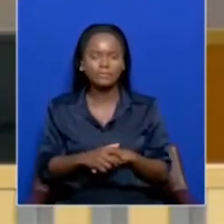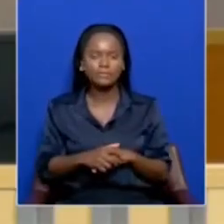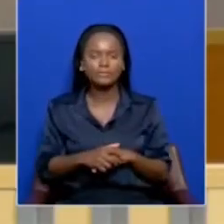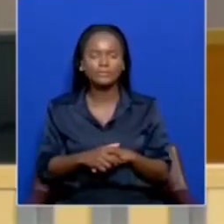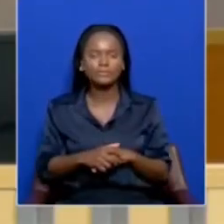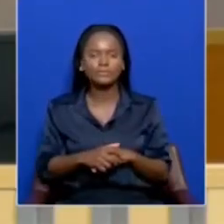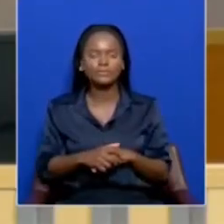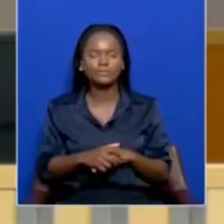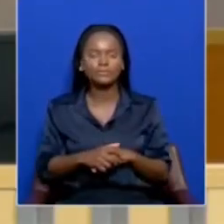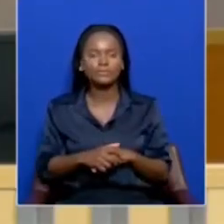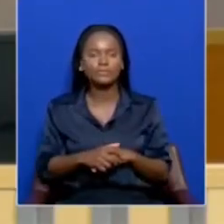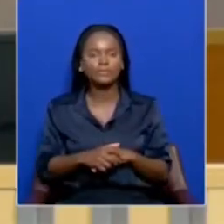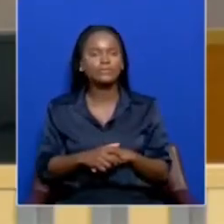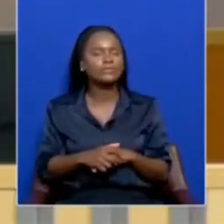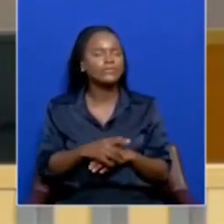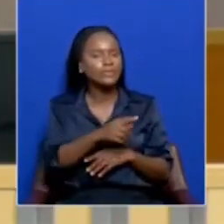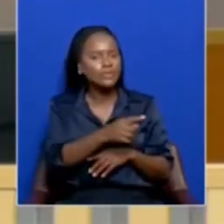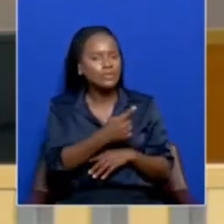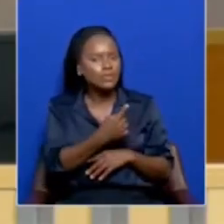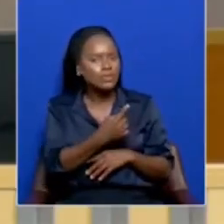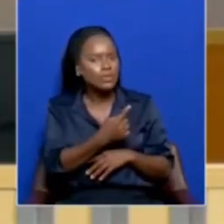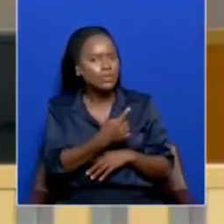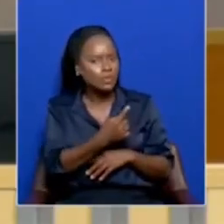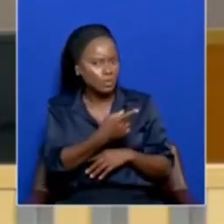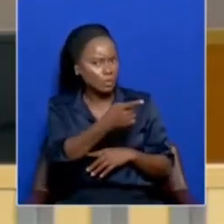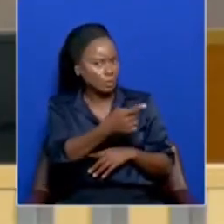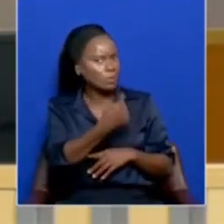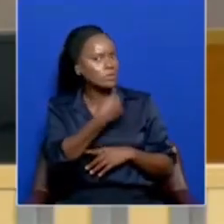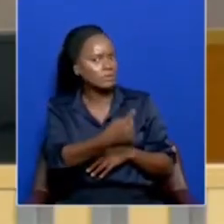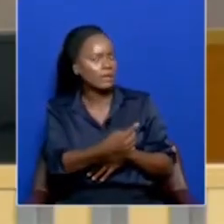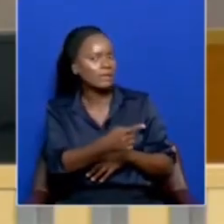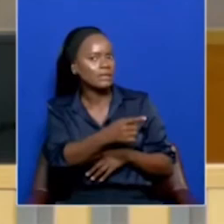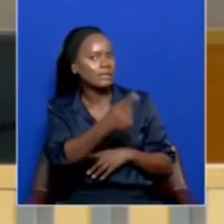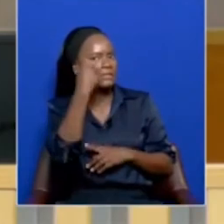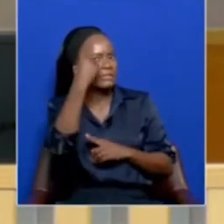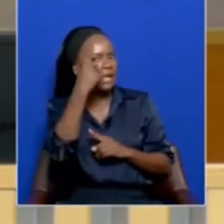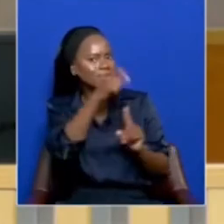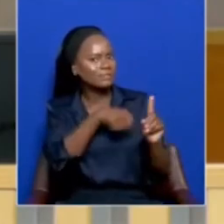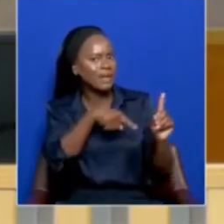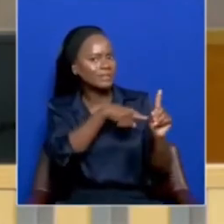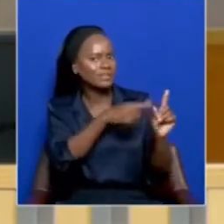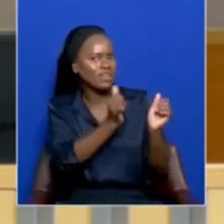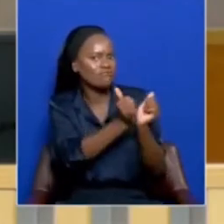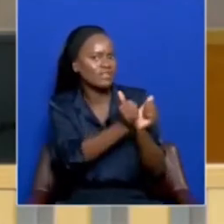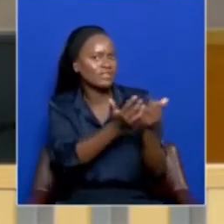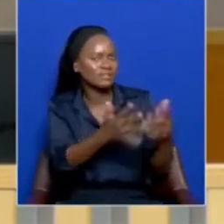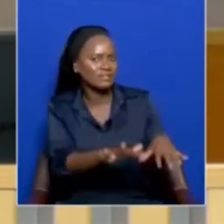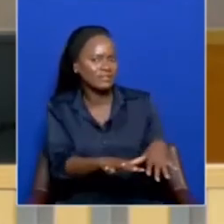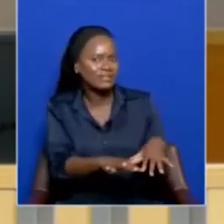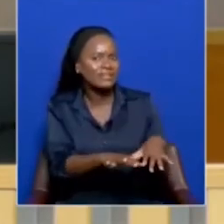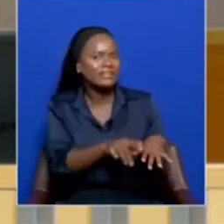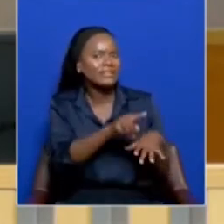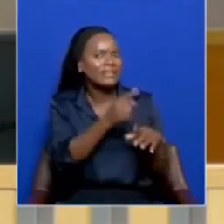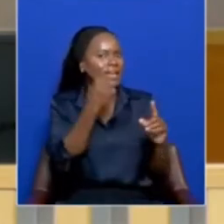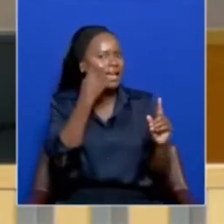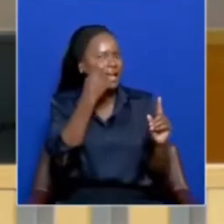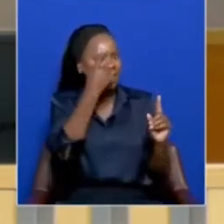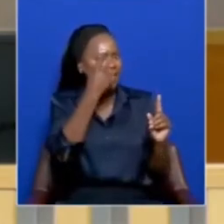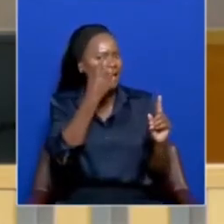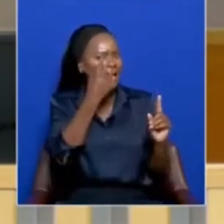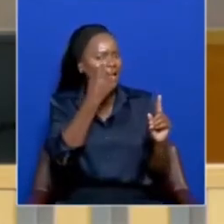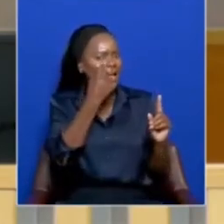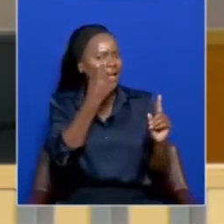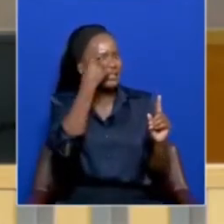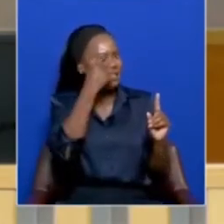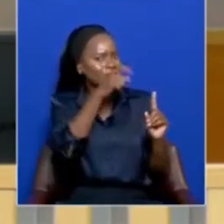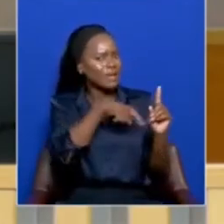were arrested. You say nothing about convictions. Is there a particular reason why you don't